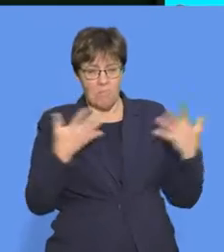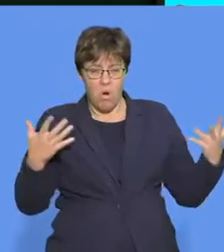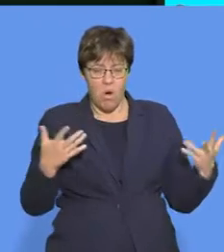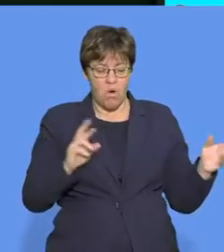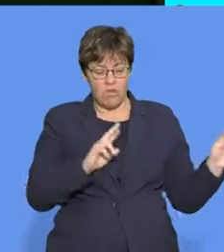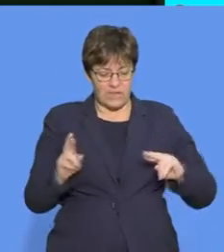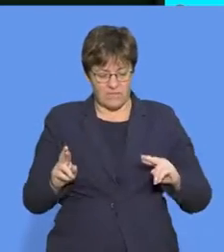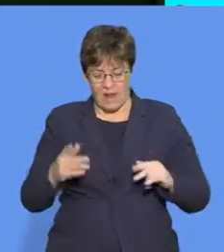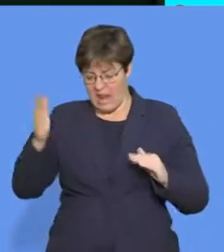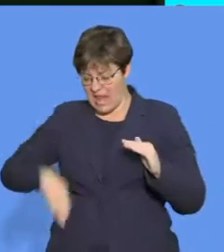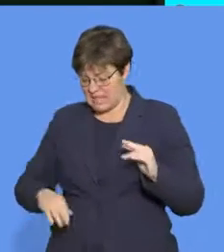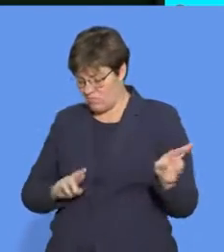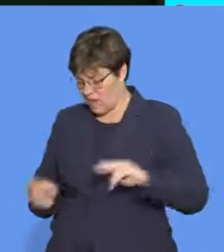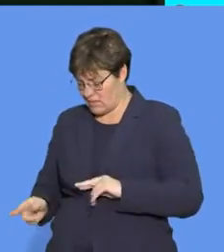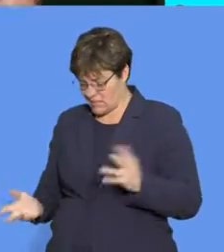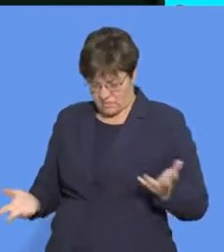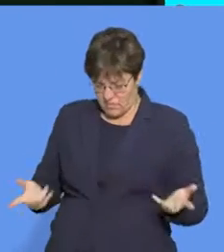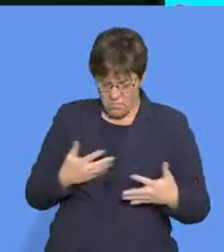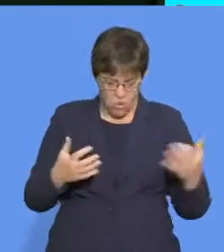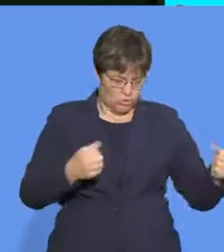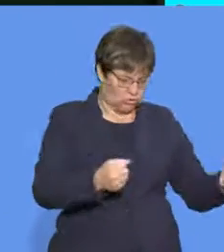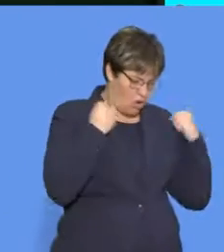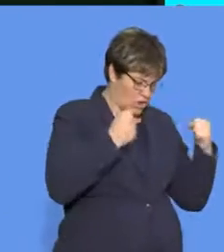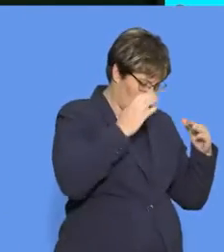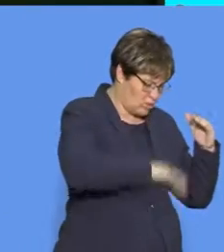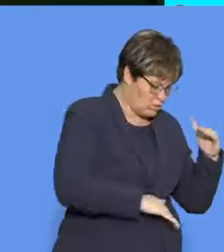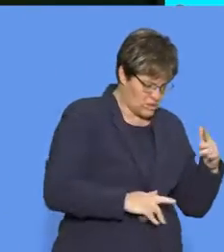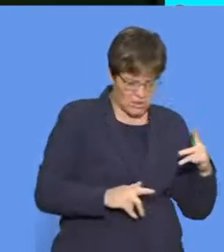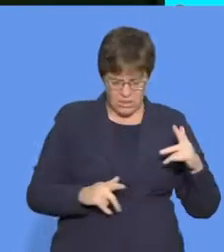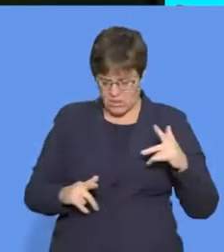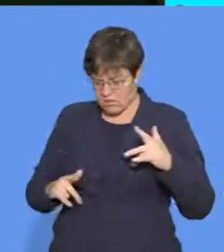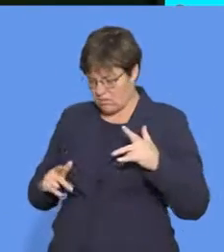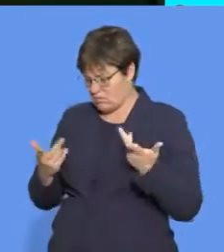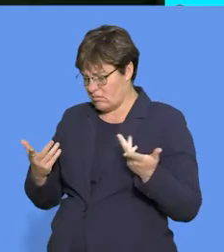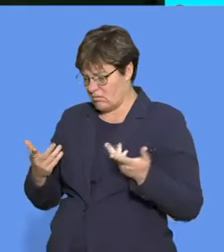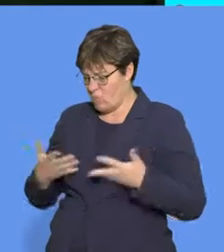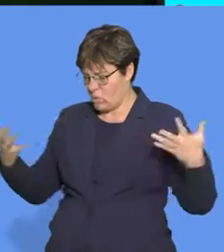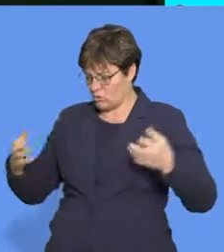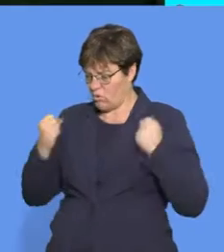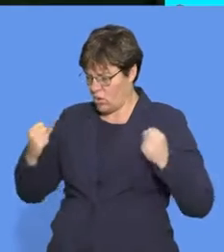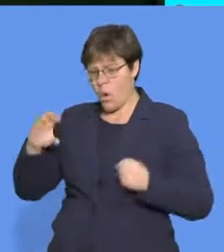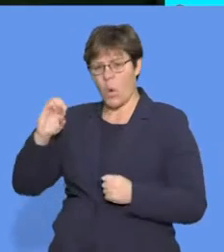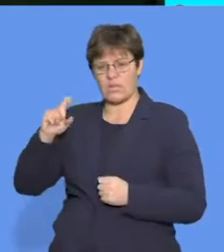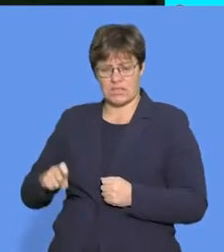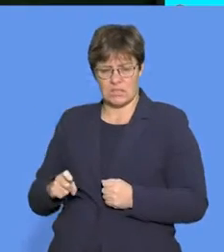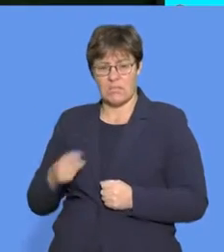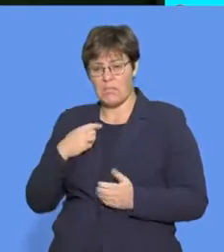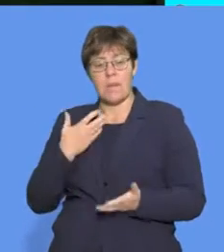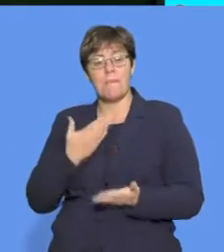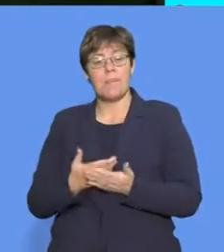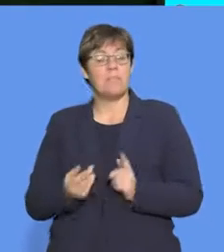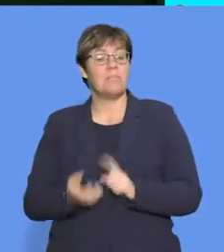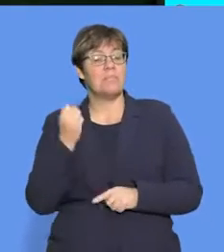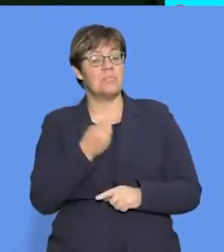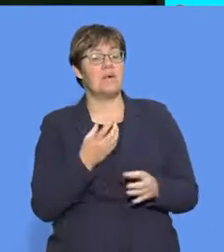guess which is the more reactive, which is the less reactive, which is the stronger reducing agent, which is the stronger oxidizing agent.